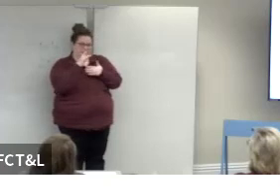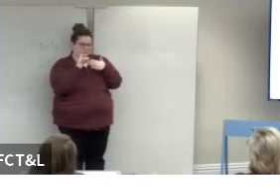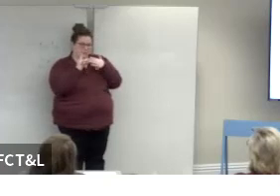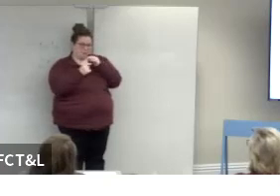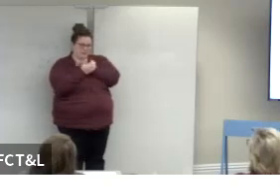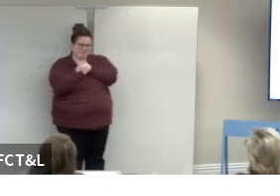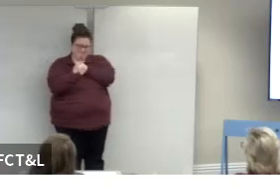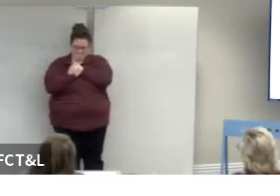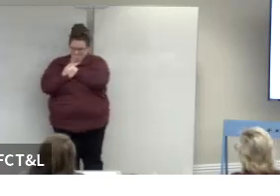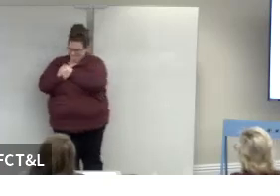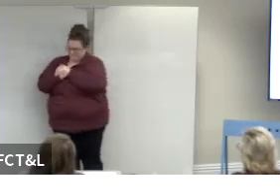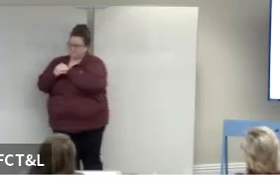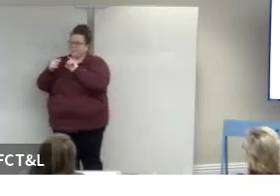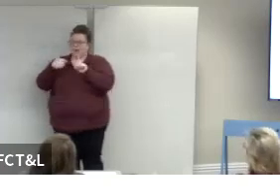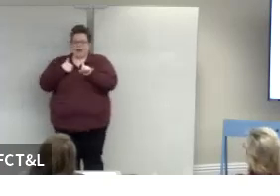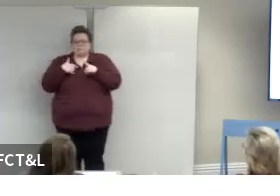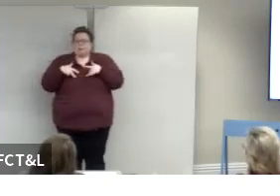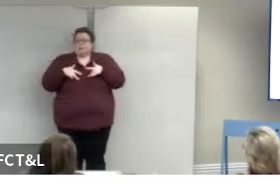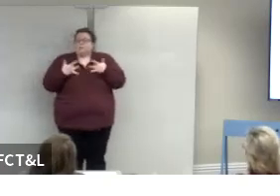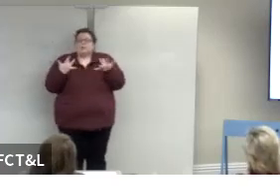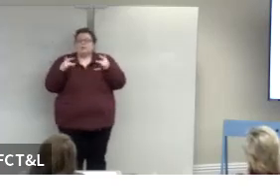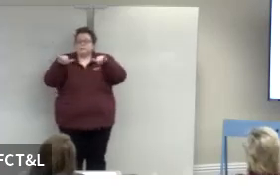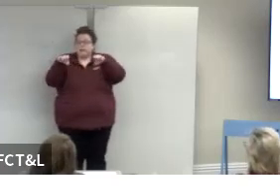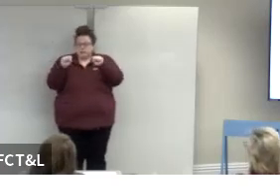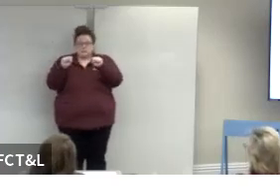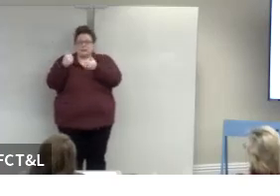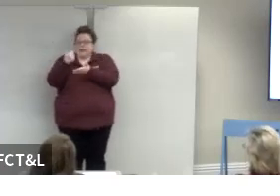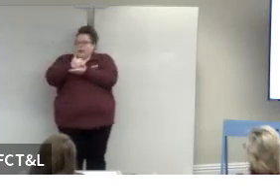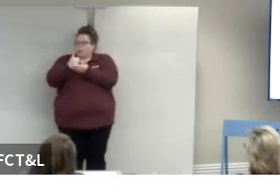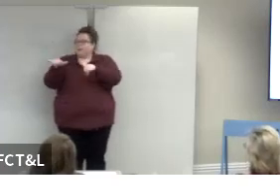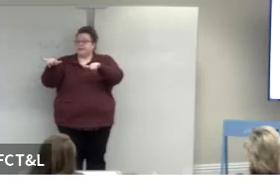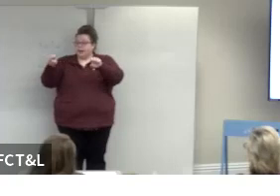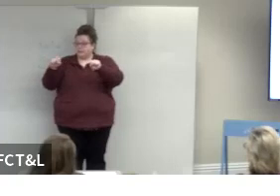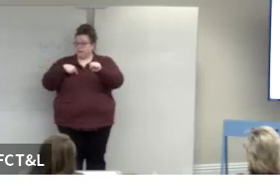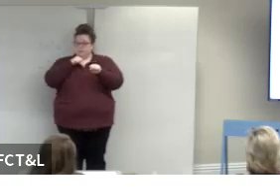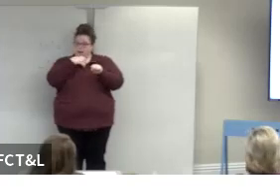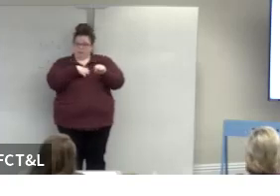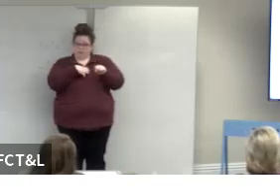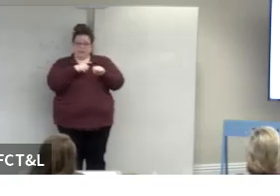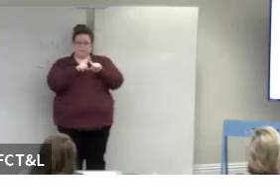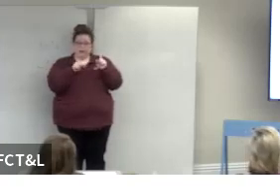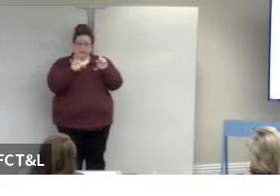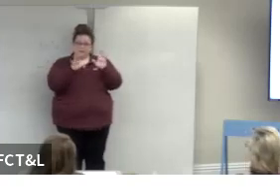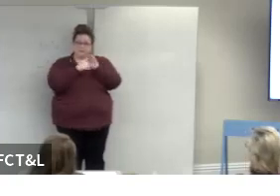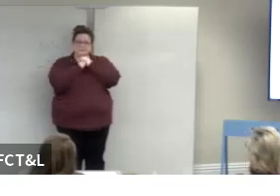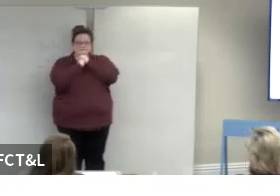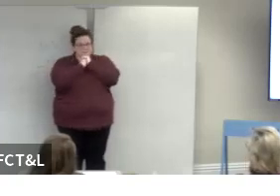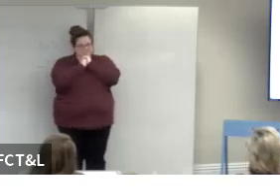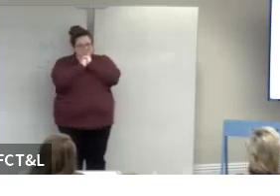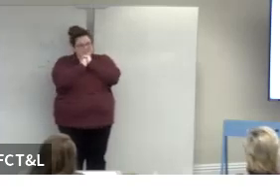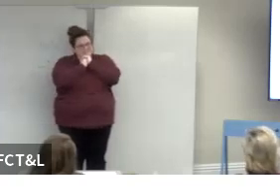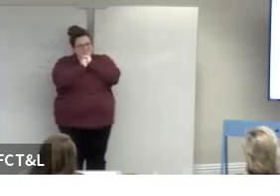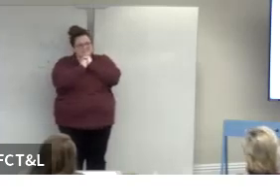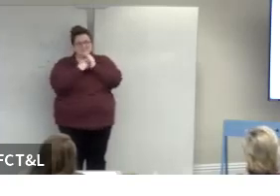So captions are not always the best option. I am thrilled. It has been of great benefit, no